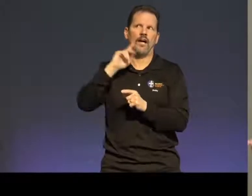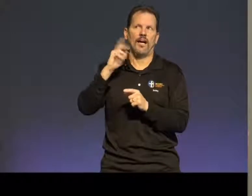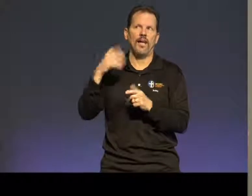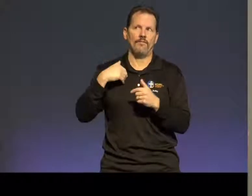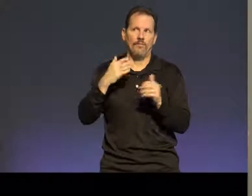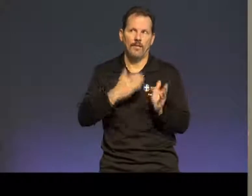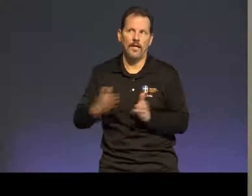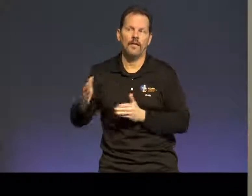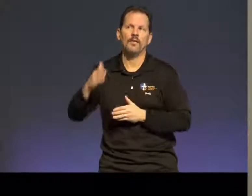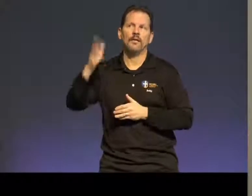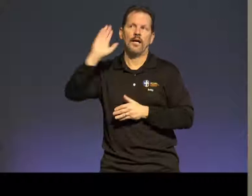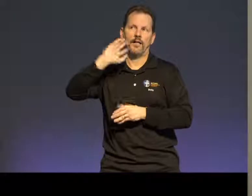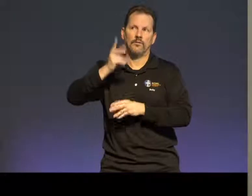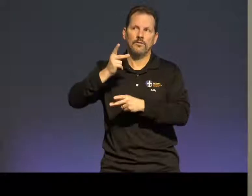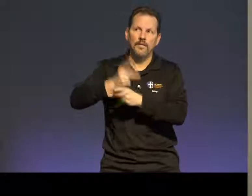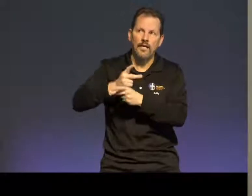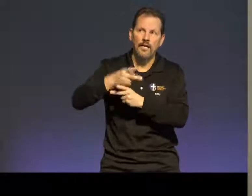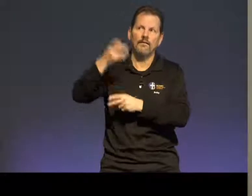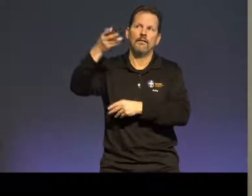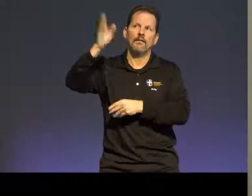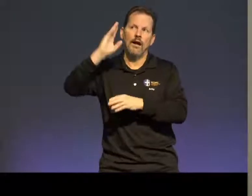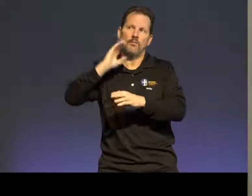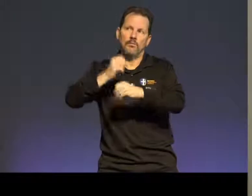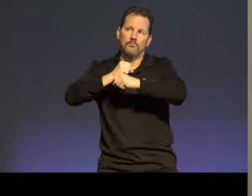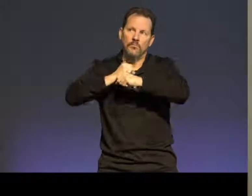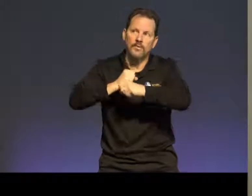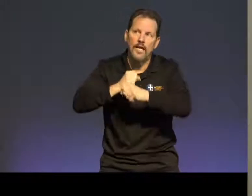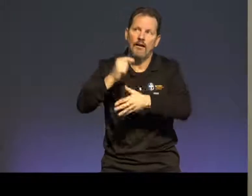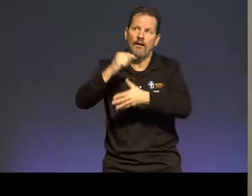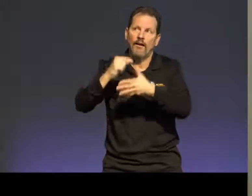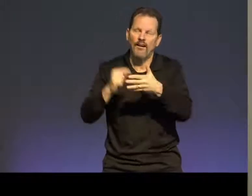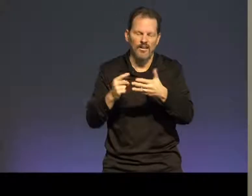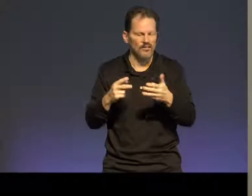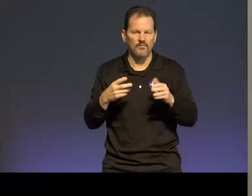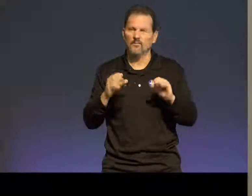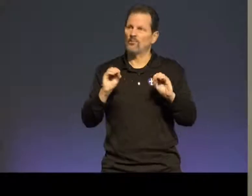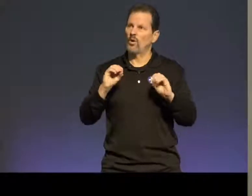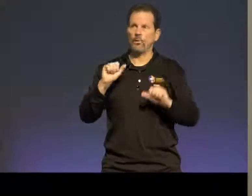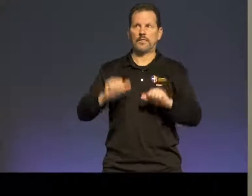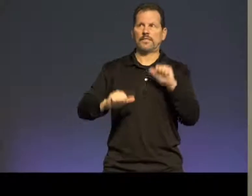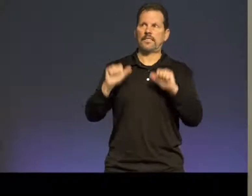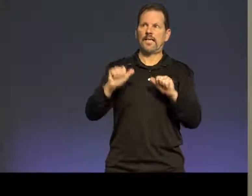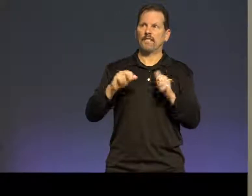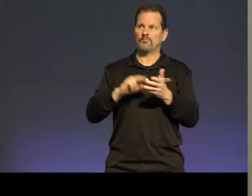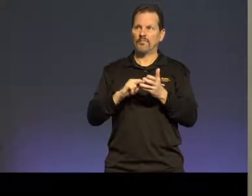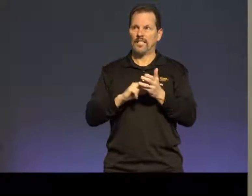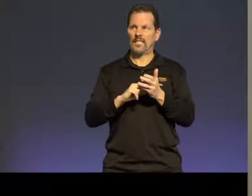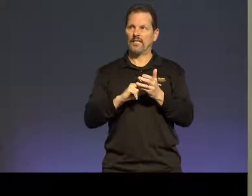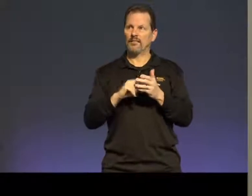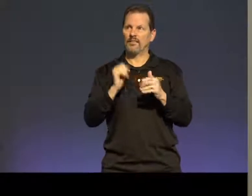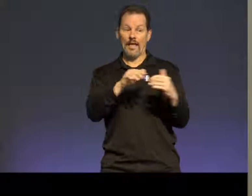is the one doing the protecting, then there was never a doubt that this battle was the Lord's.